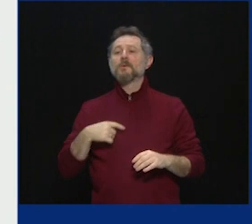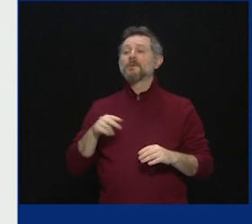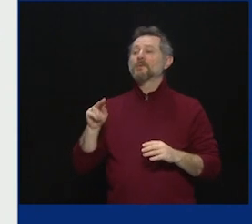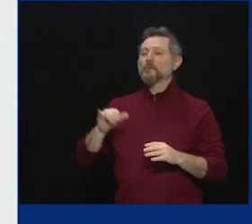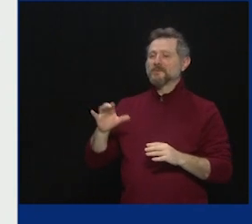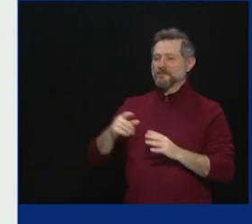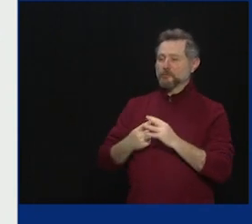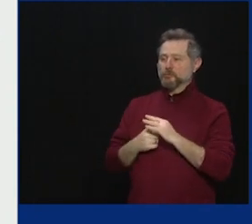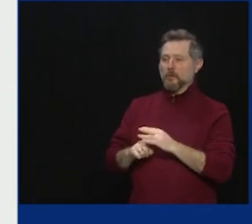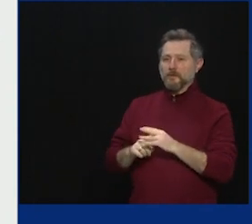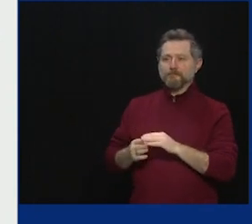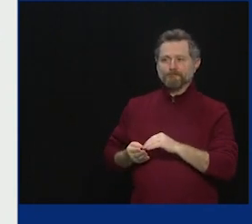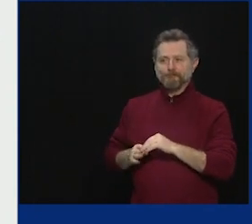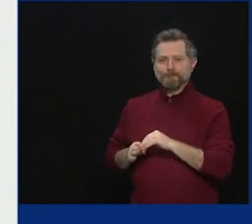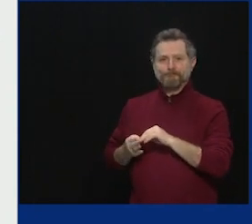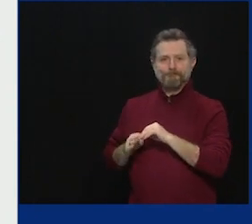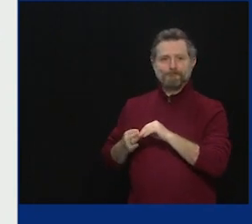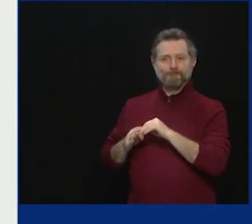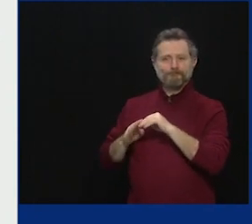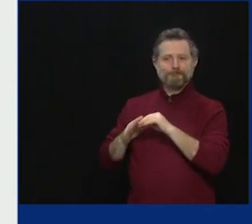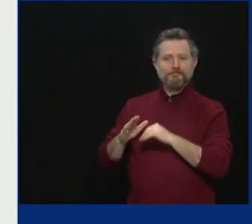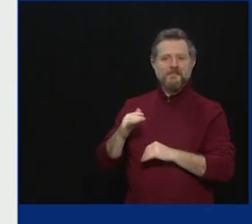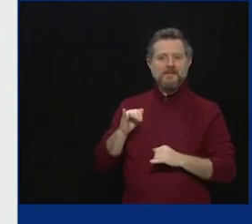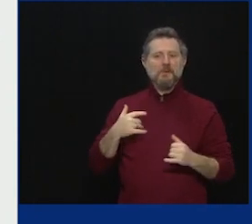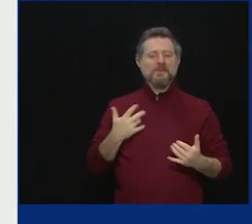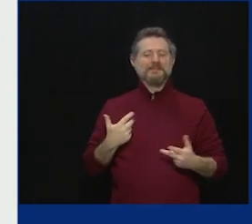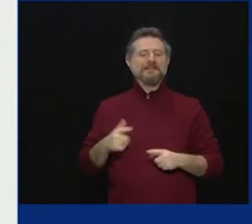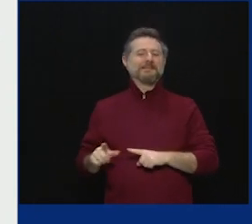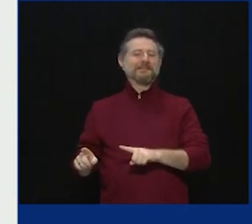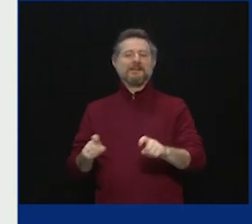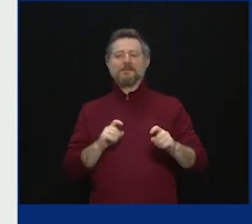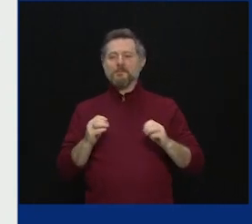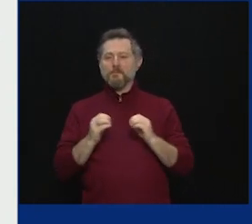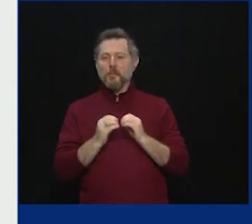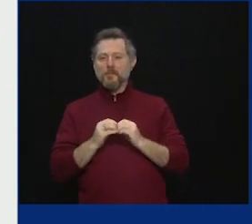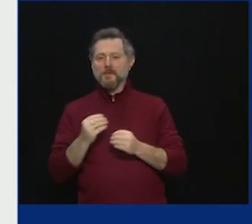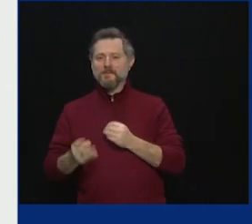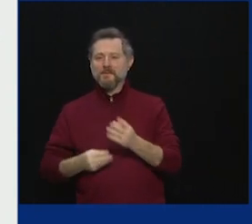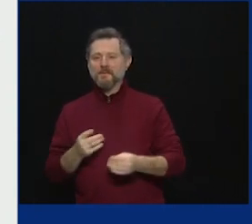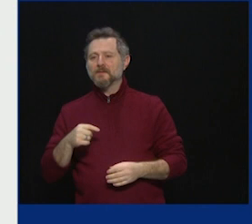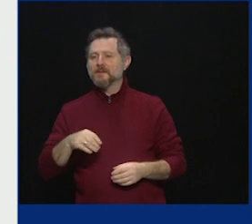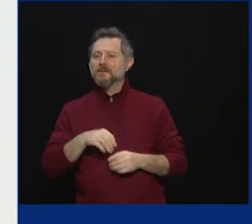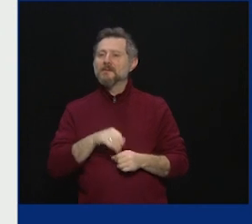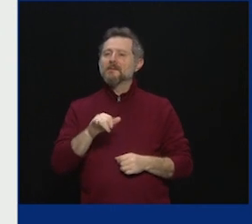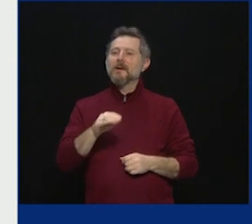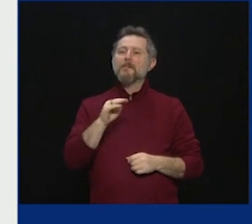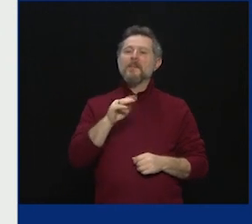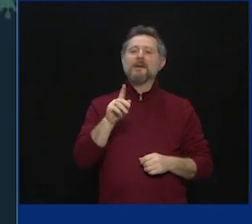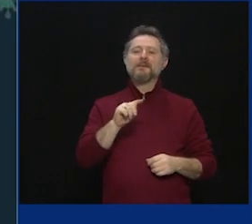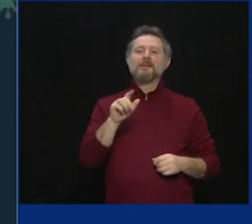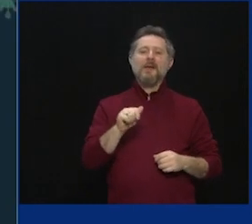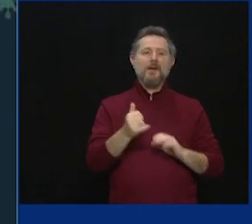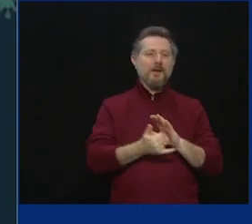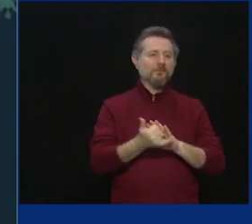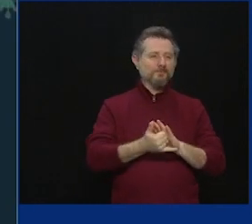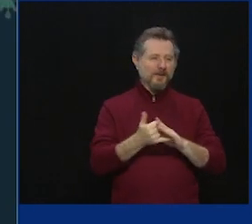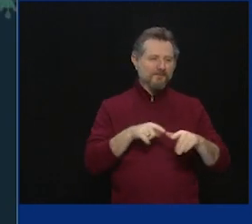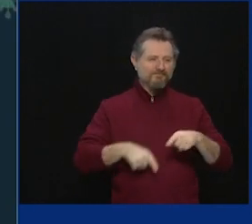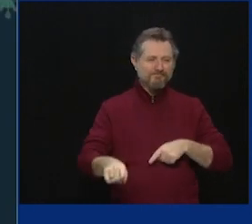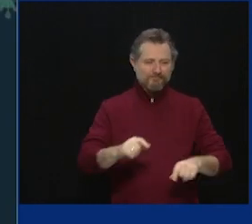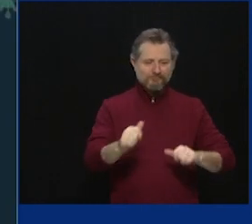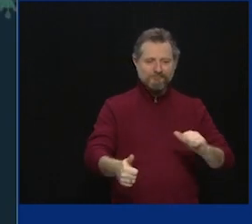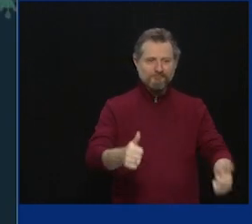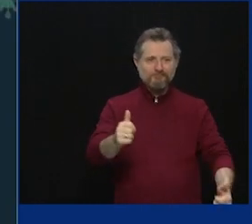we have now allowed for testing, created an opportunity for testing to go on at some of our MTA stops to meet the increased